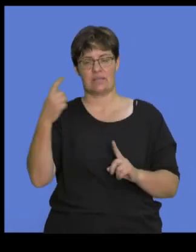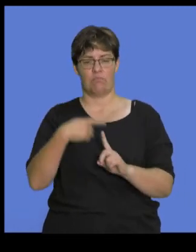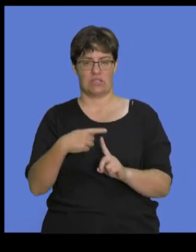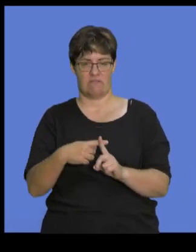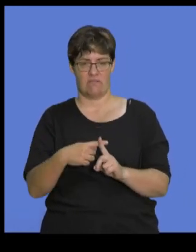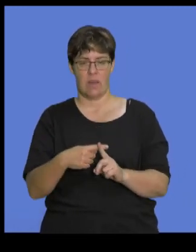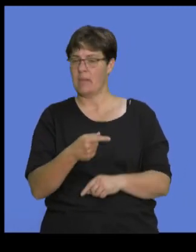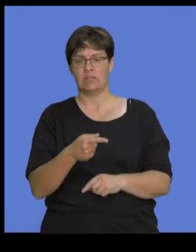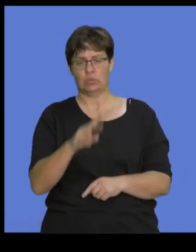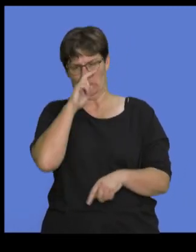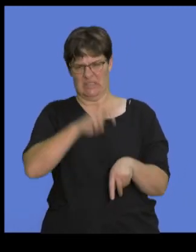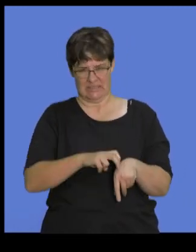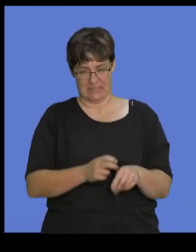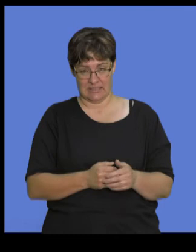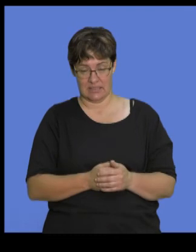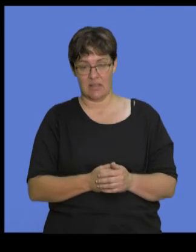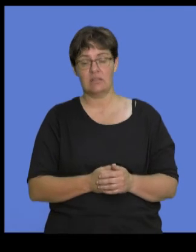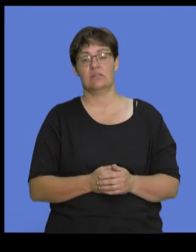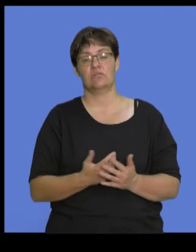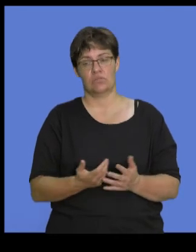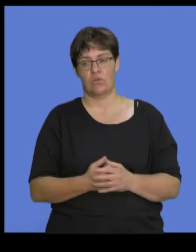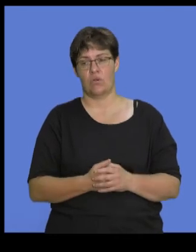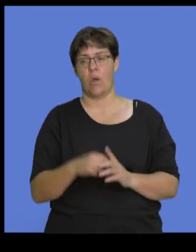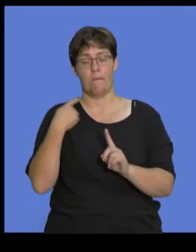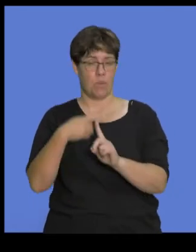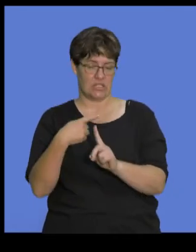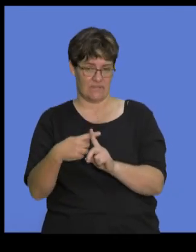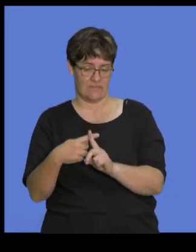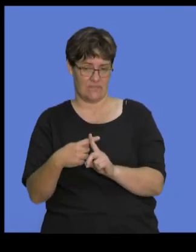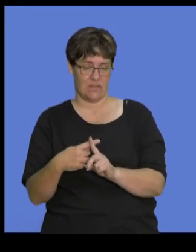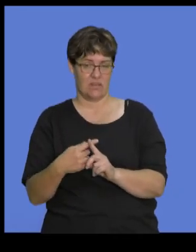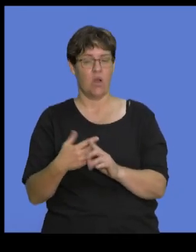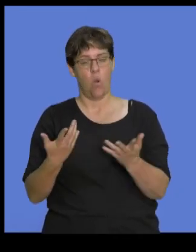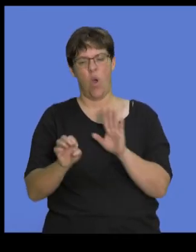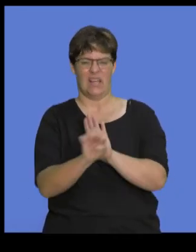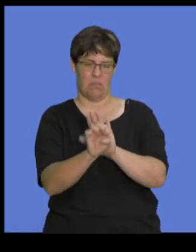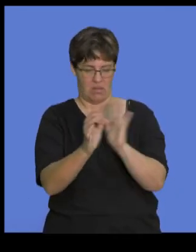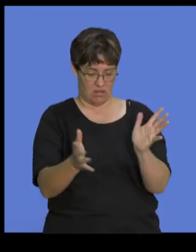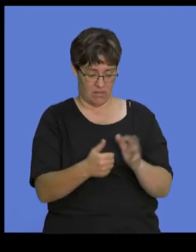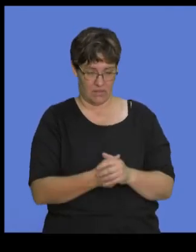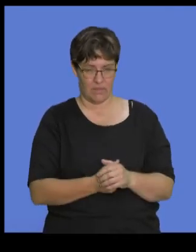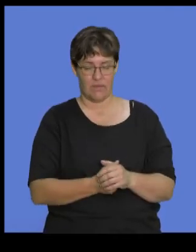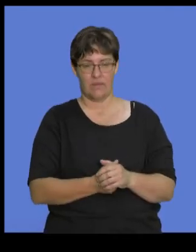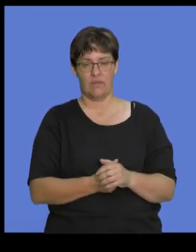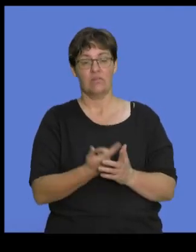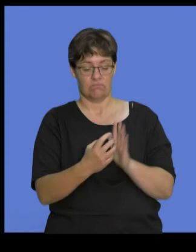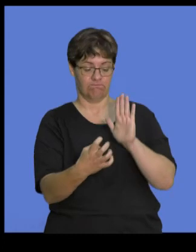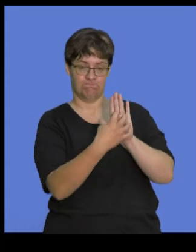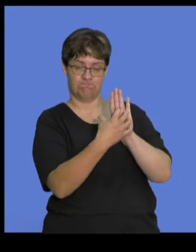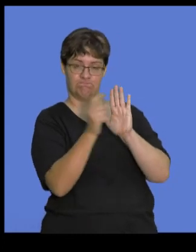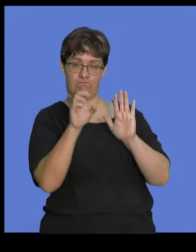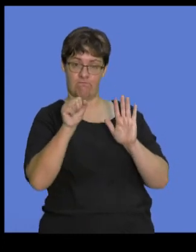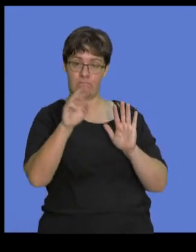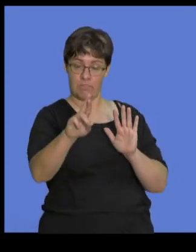as positive, but it doesn't have to be like that. So we'll take this one as positive, or as an example, okay? Now use a